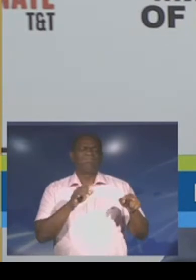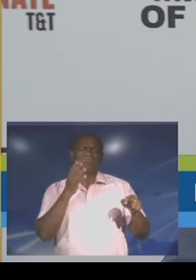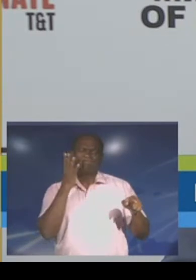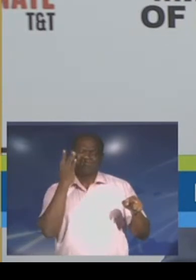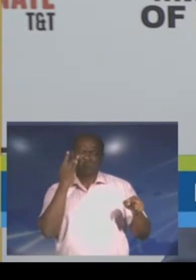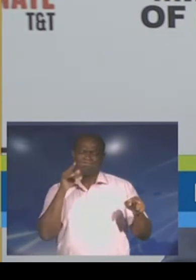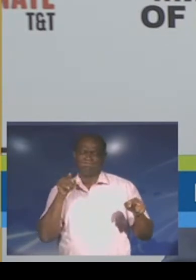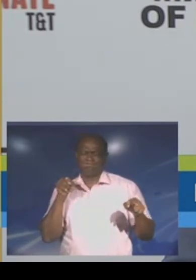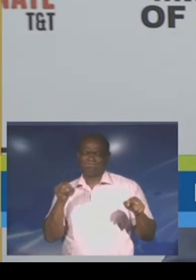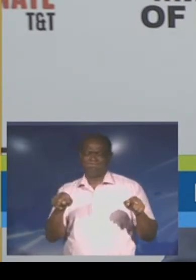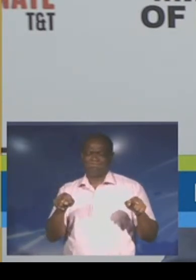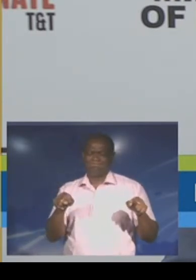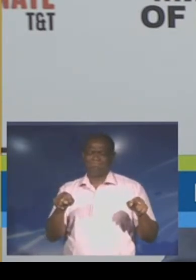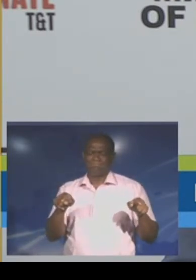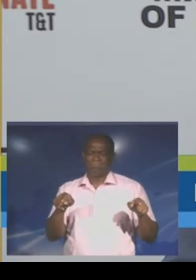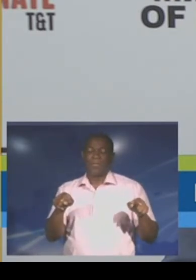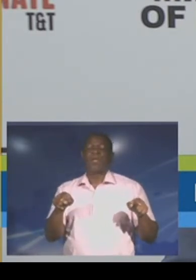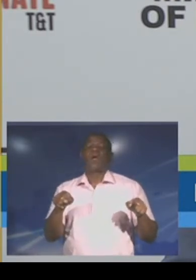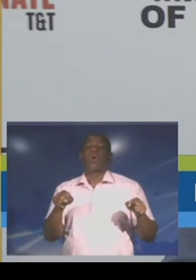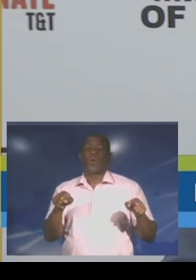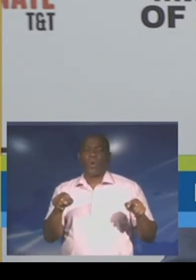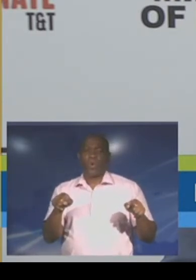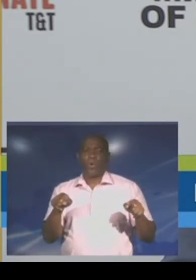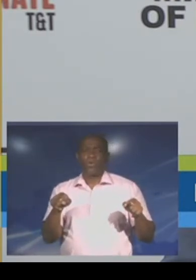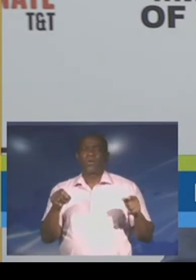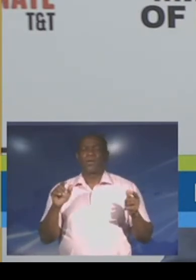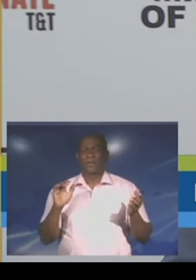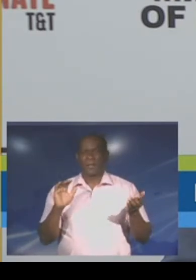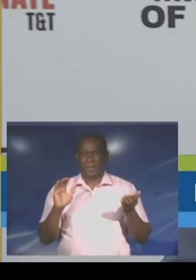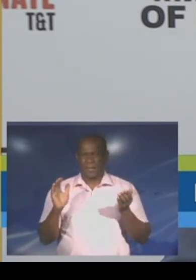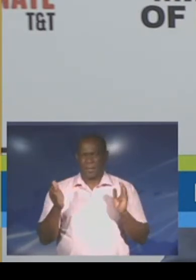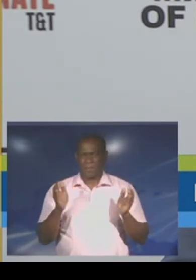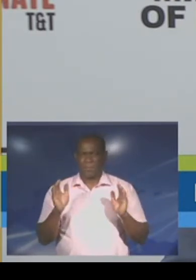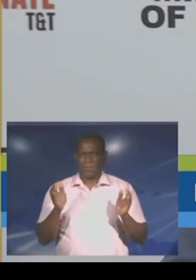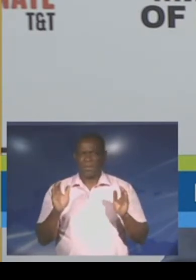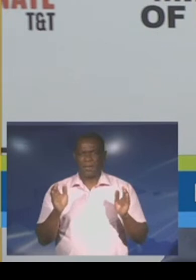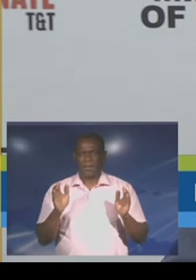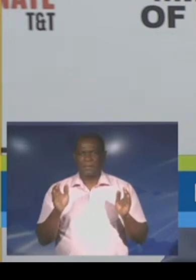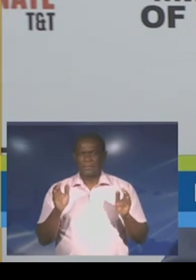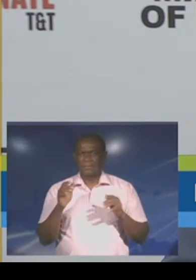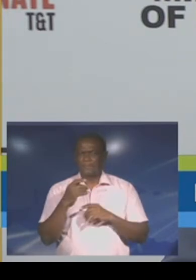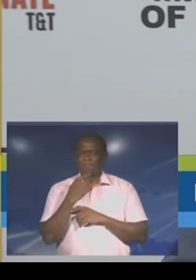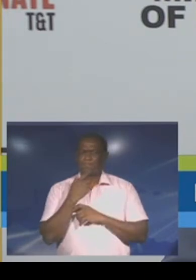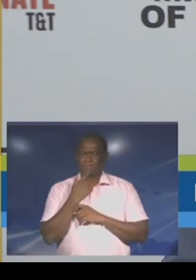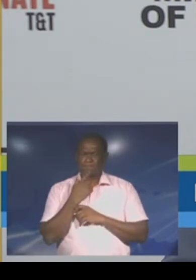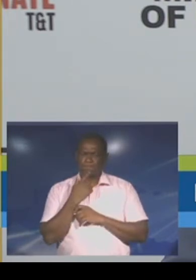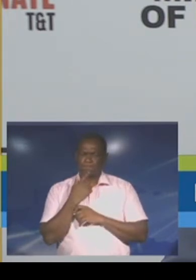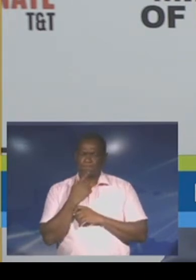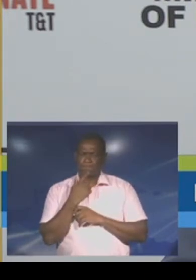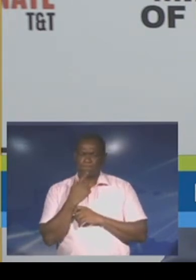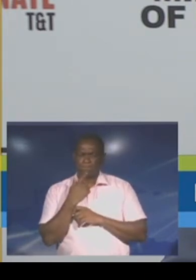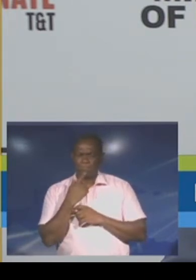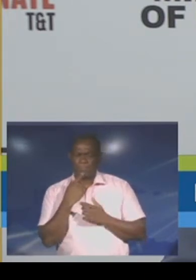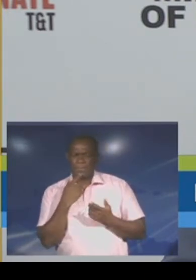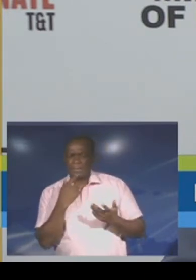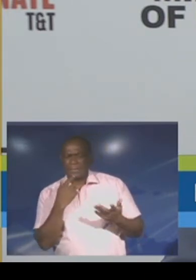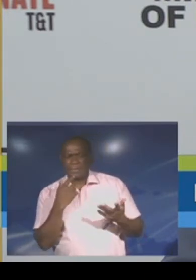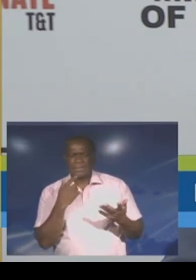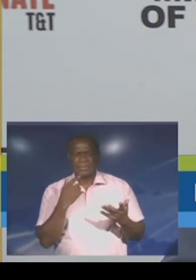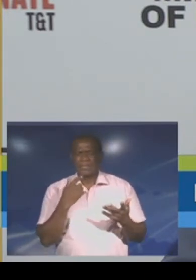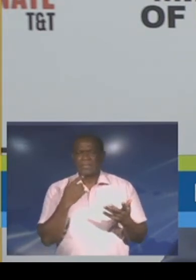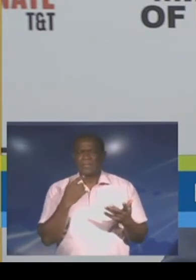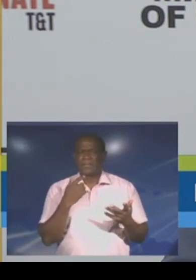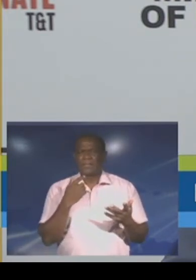mandate served a very useful purpose when we had it for families in cars.